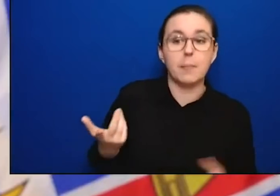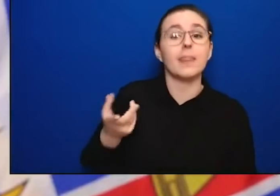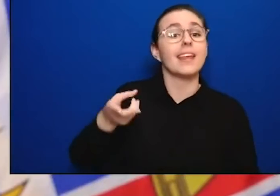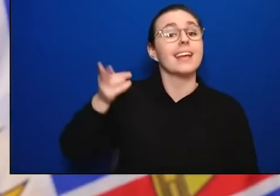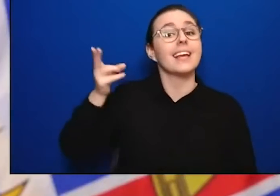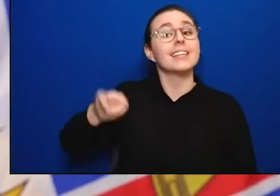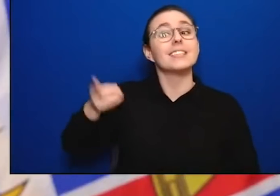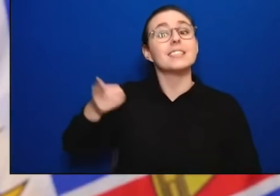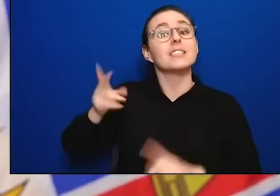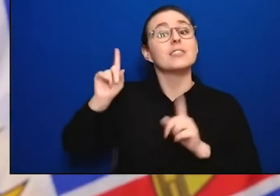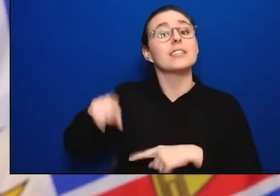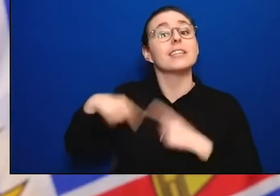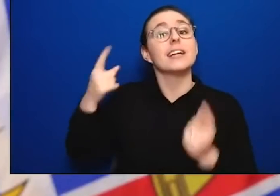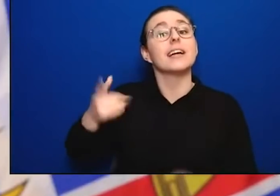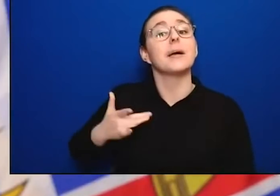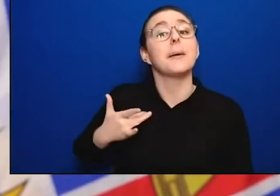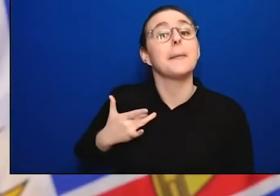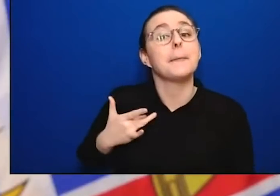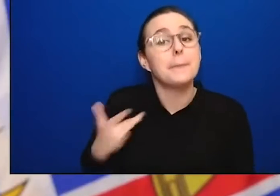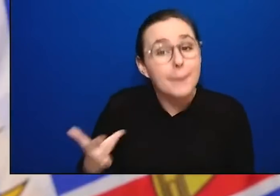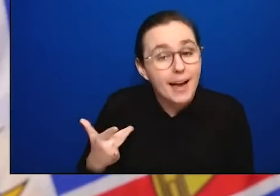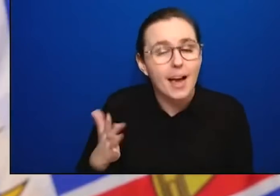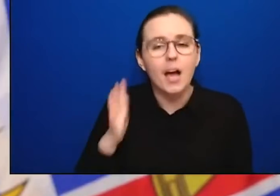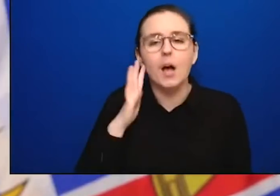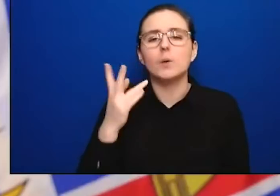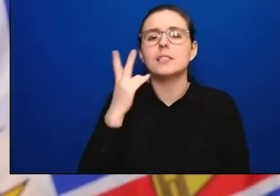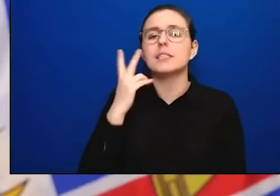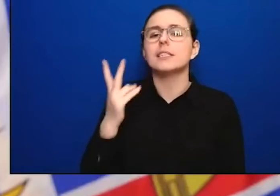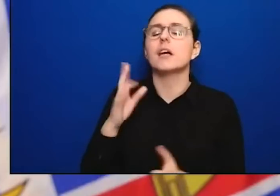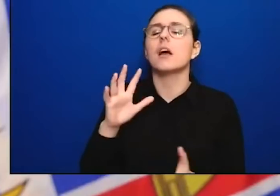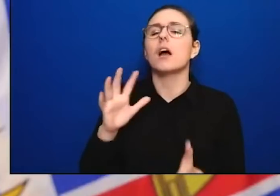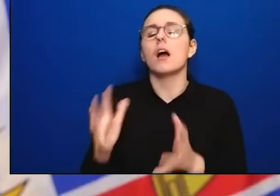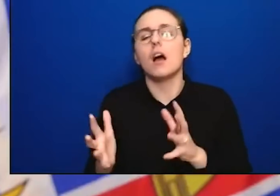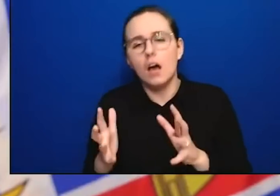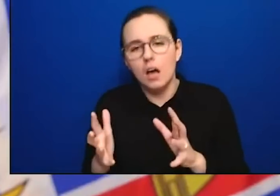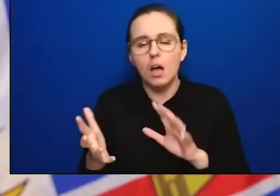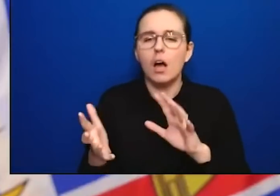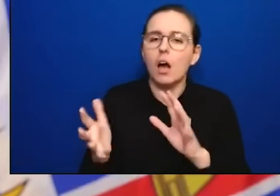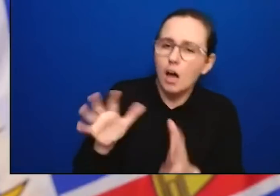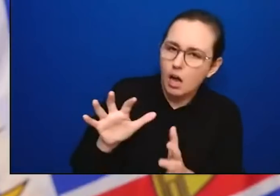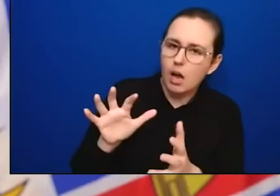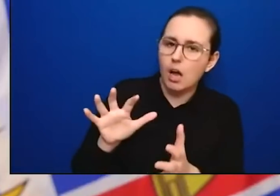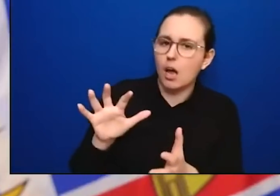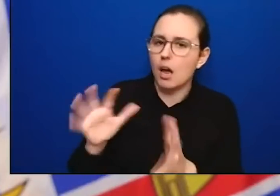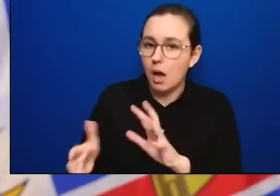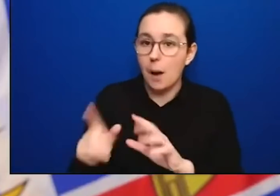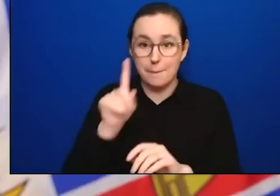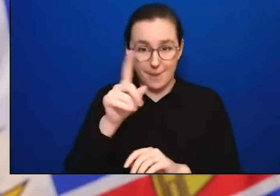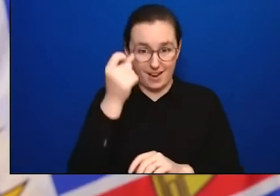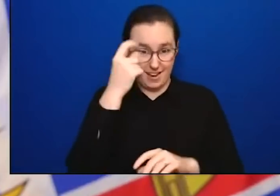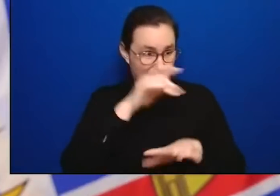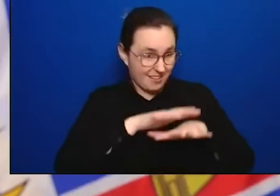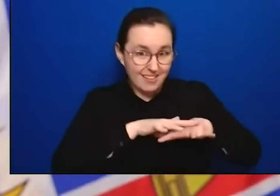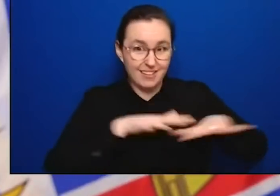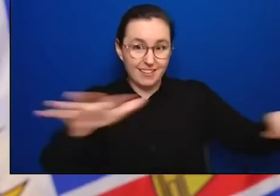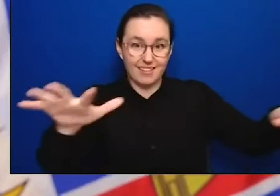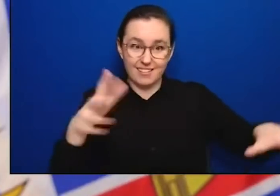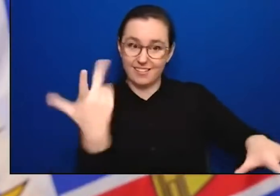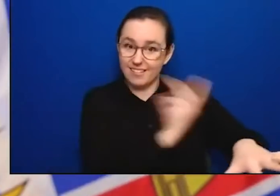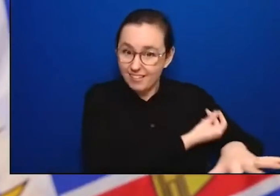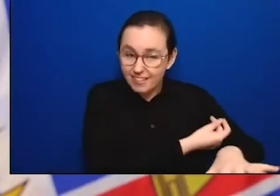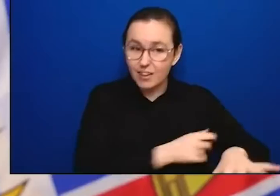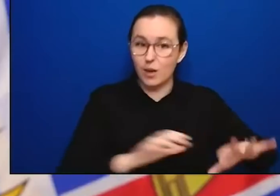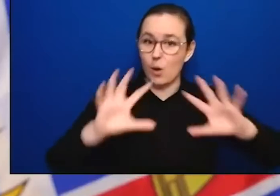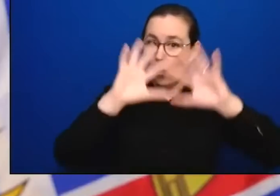those are all unknowns. But I do expect, and from history, that we'll see different patterns over time, and that